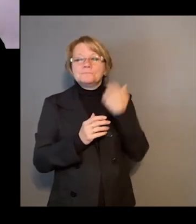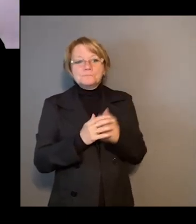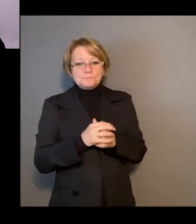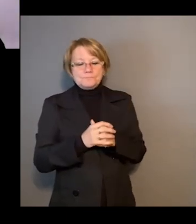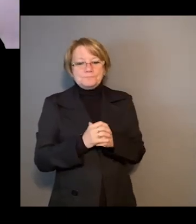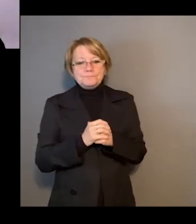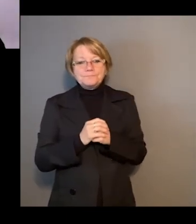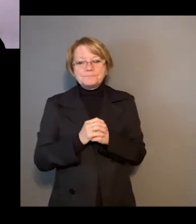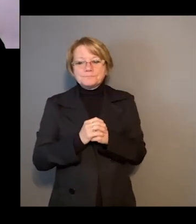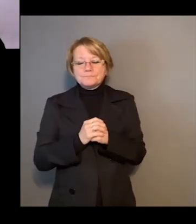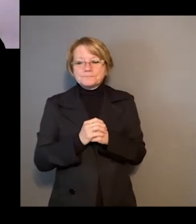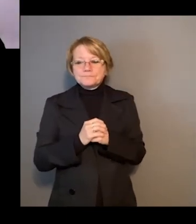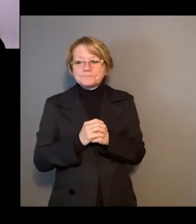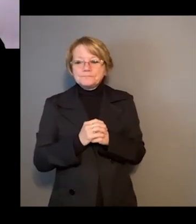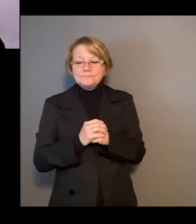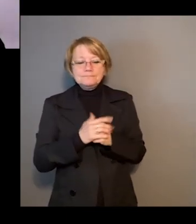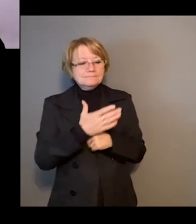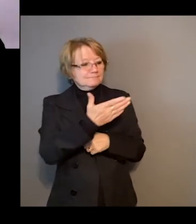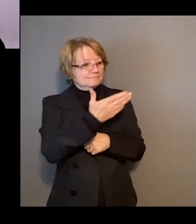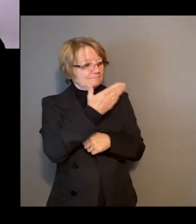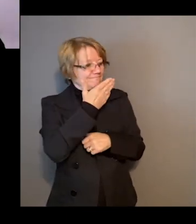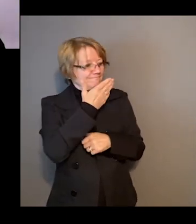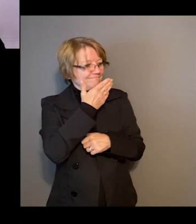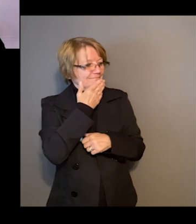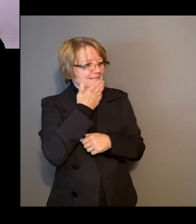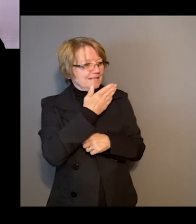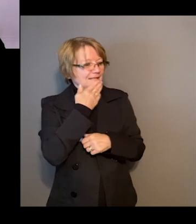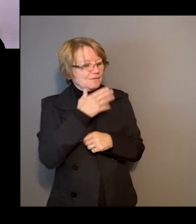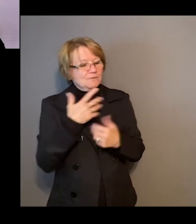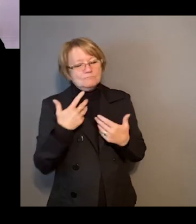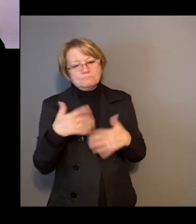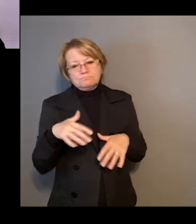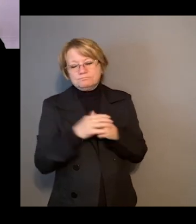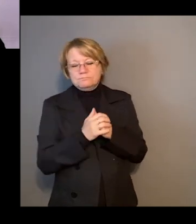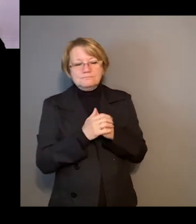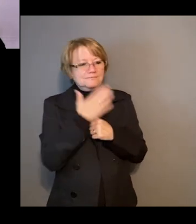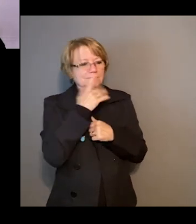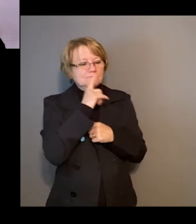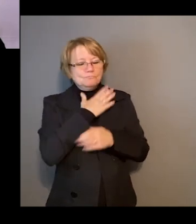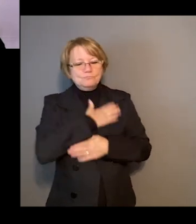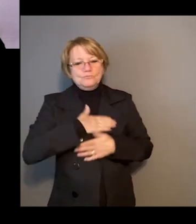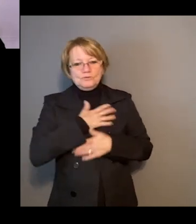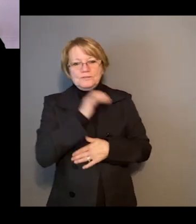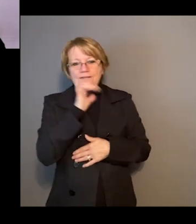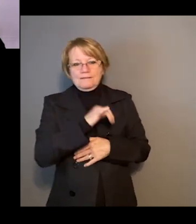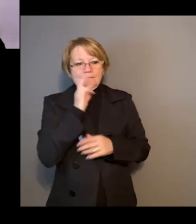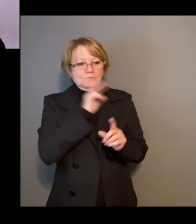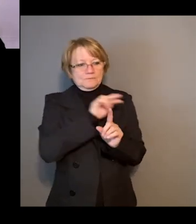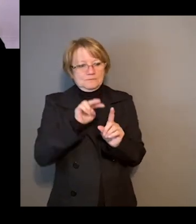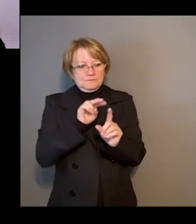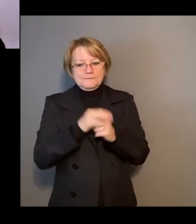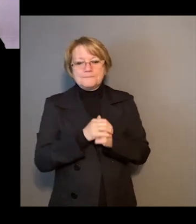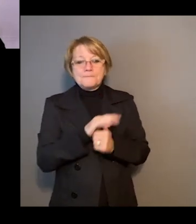Thank you so much. That was unbelievable. I appreciate that perspective. Serge?